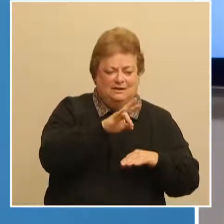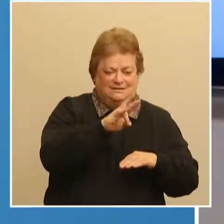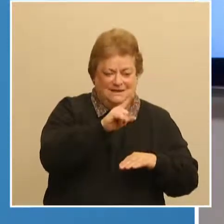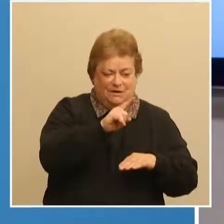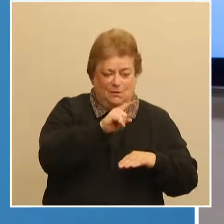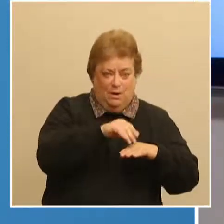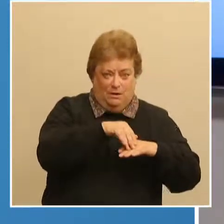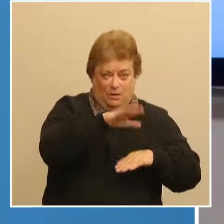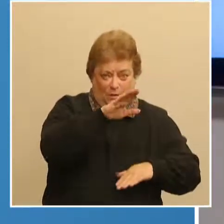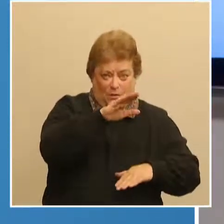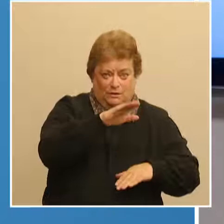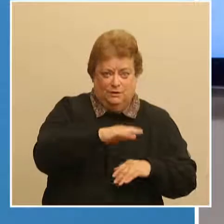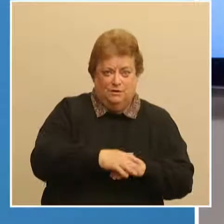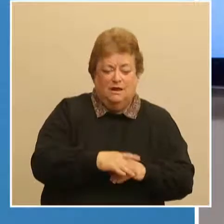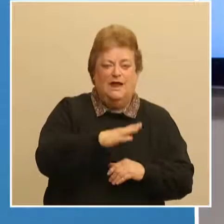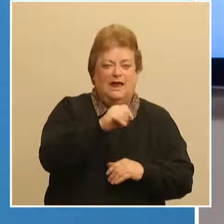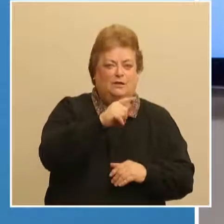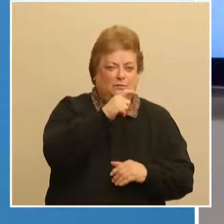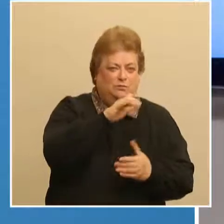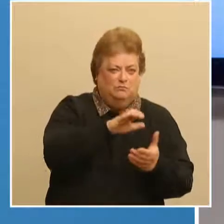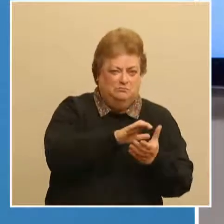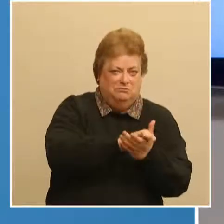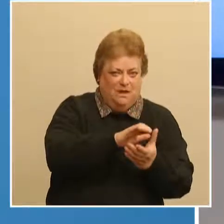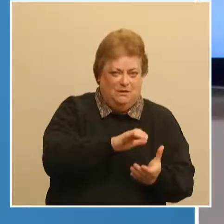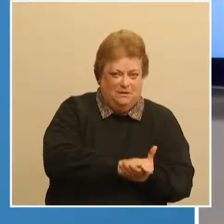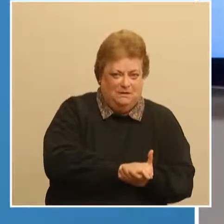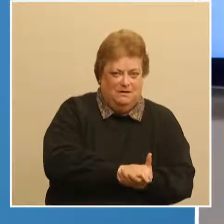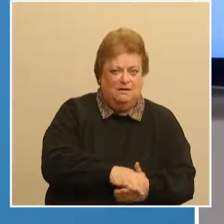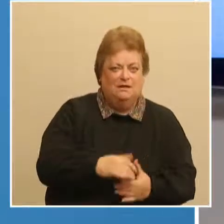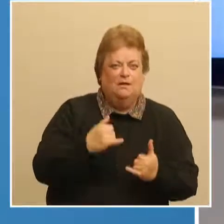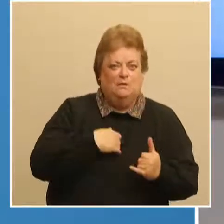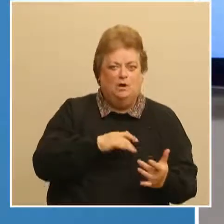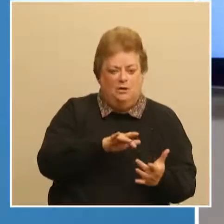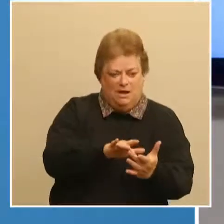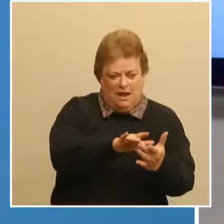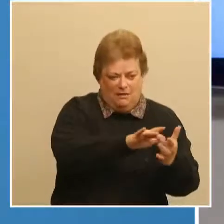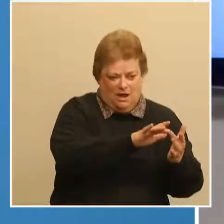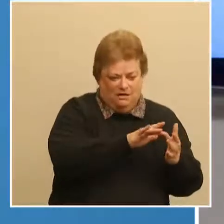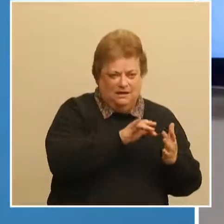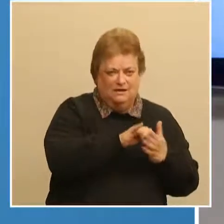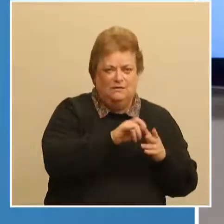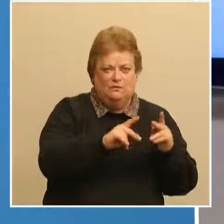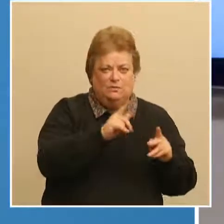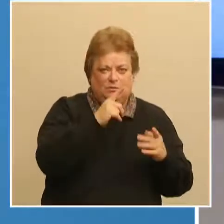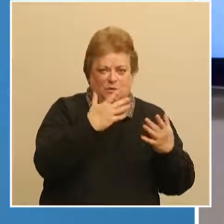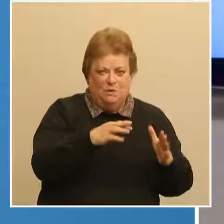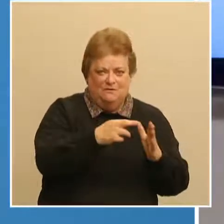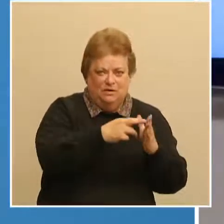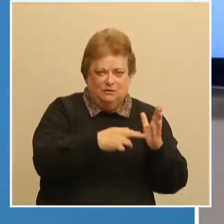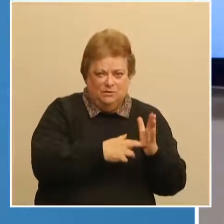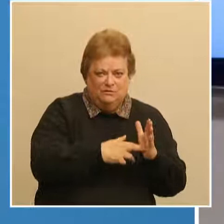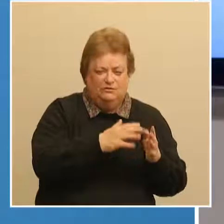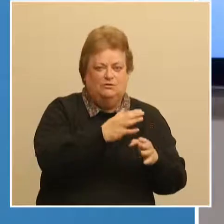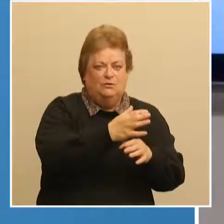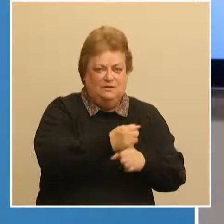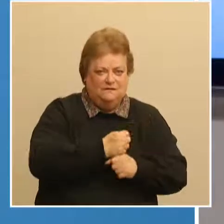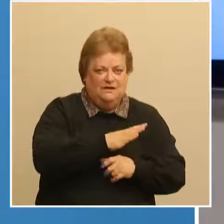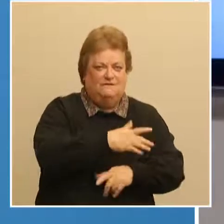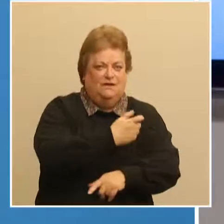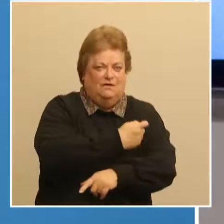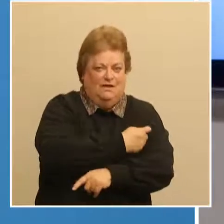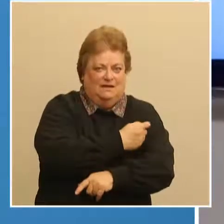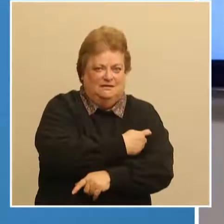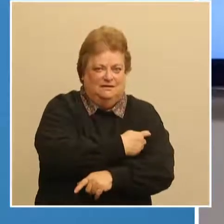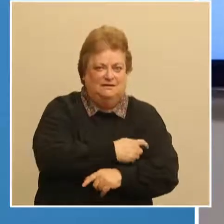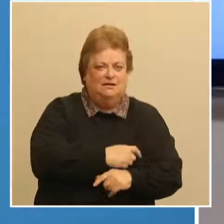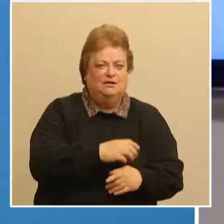their spouses. We are now contacting residents in that age group who have registered to receive the vaccine